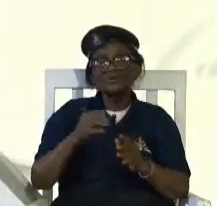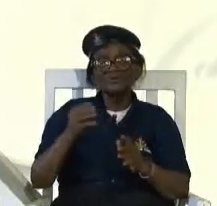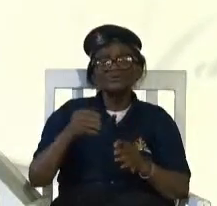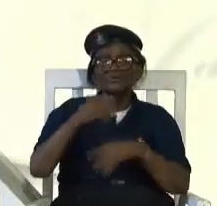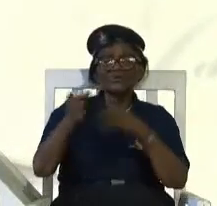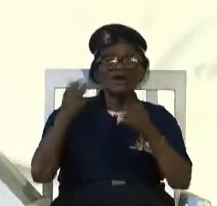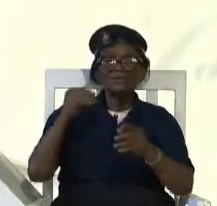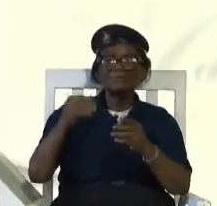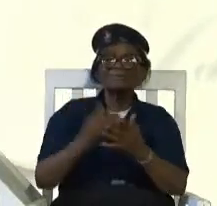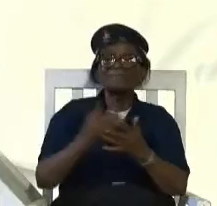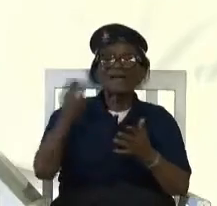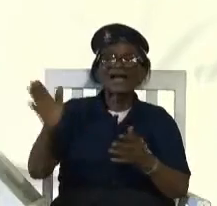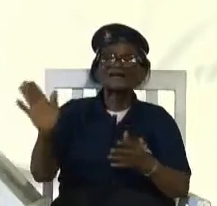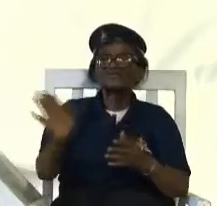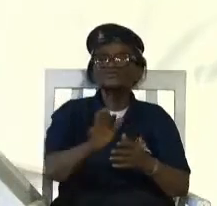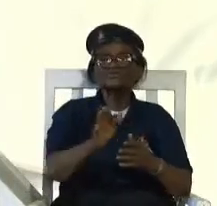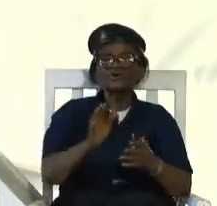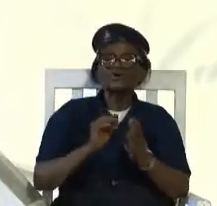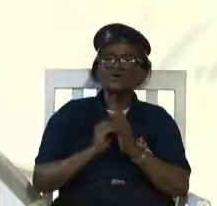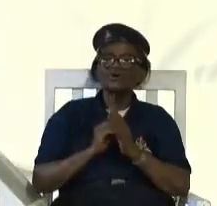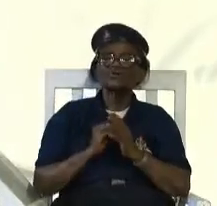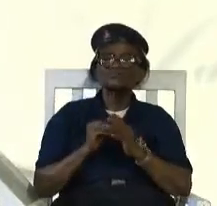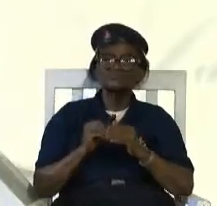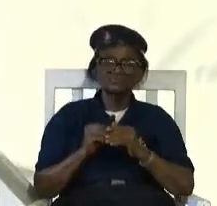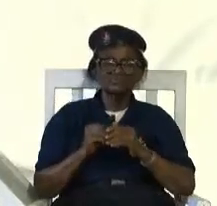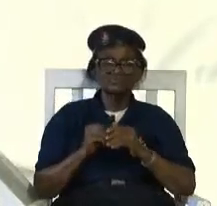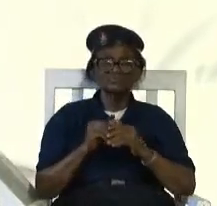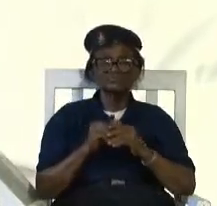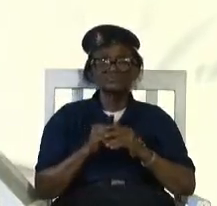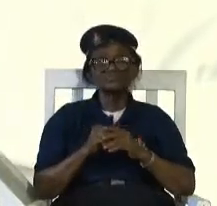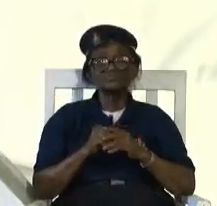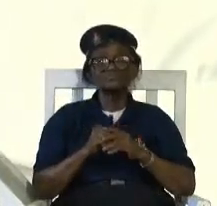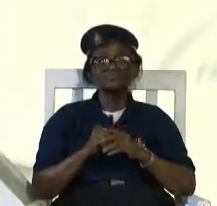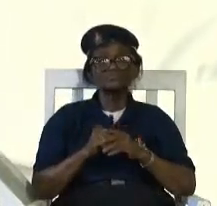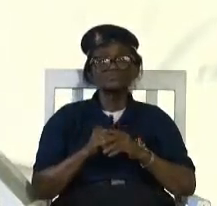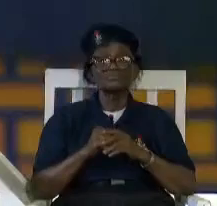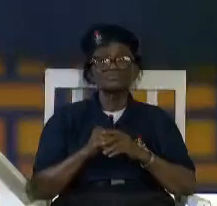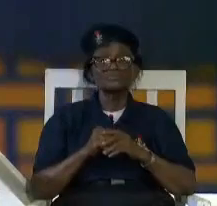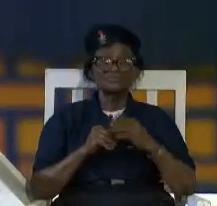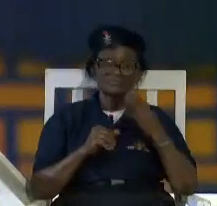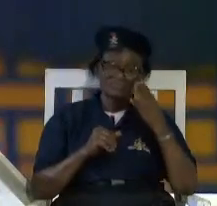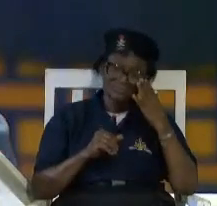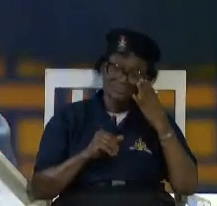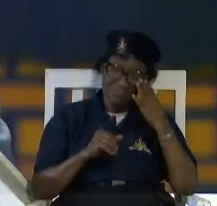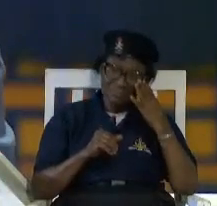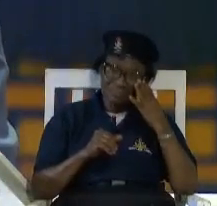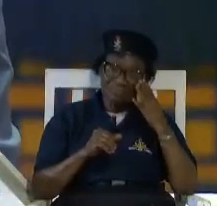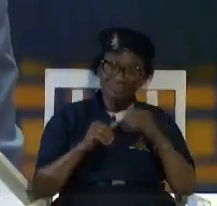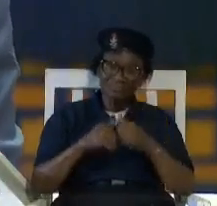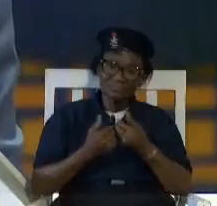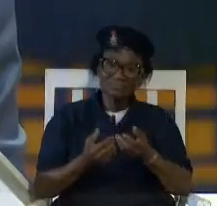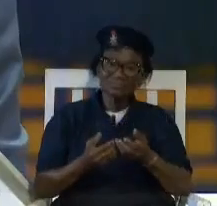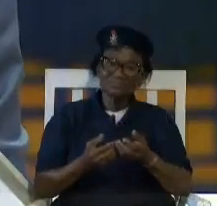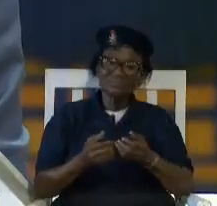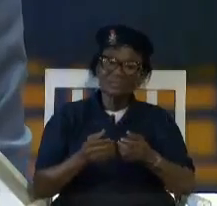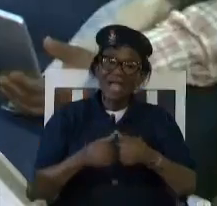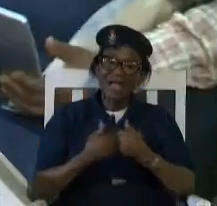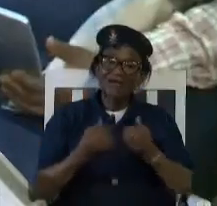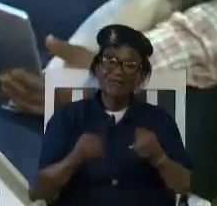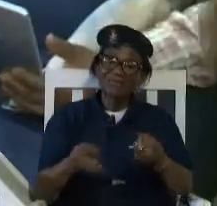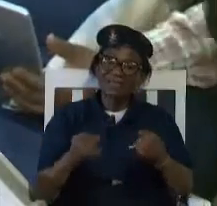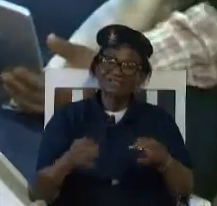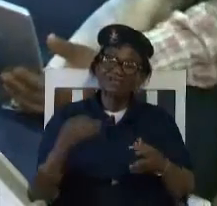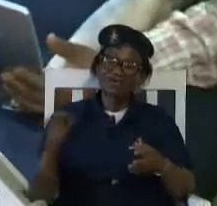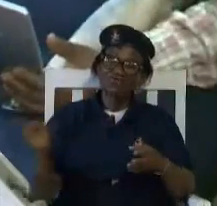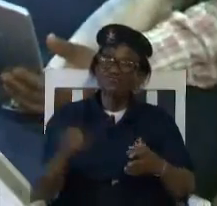I Many of you want that kind of relationship with